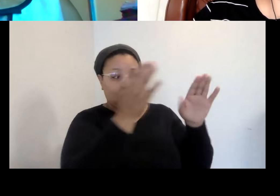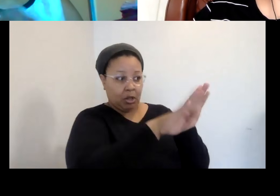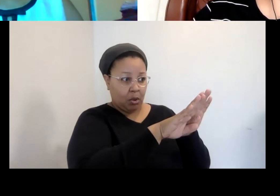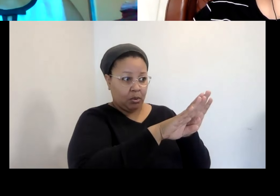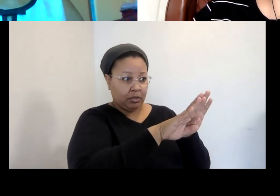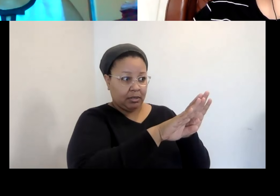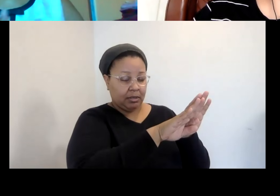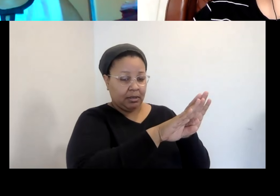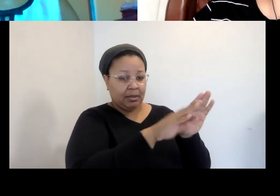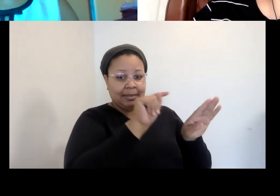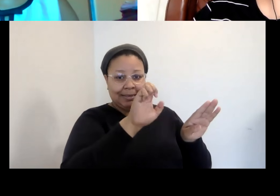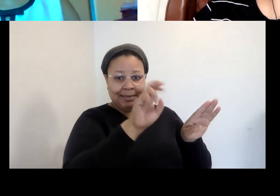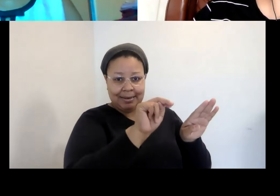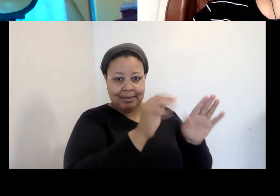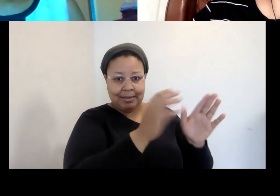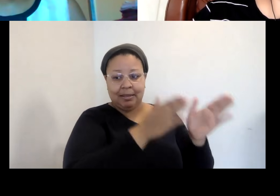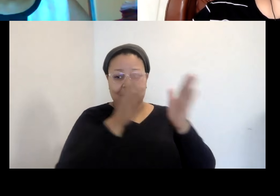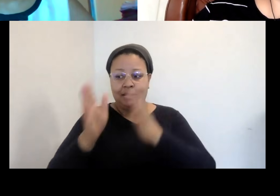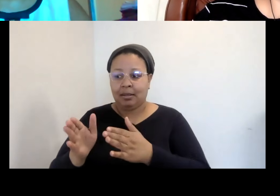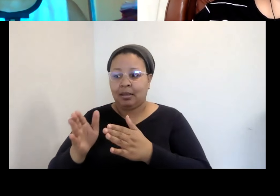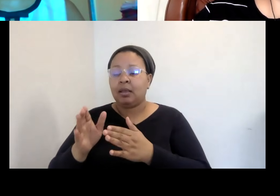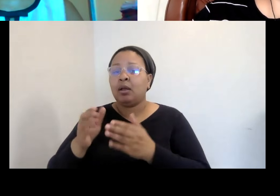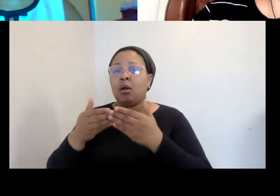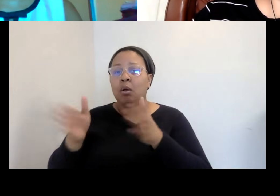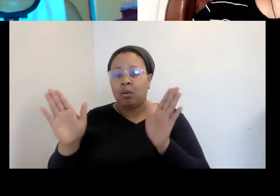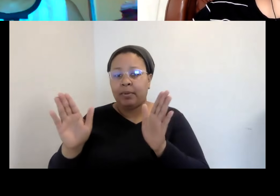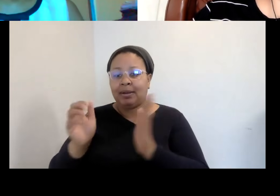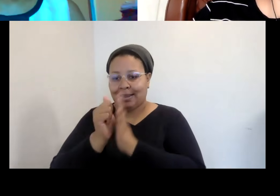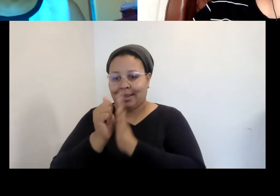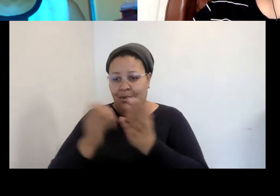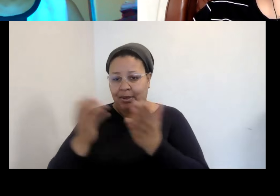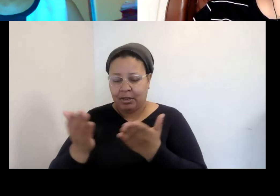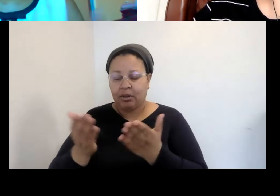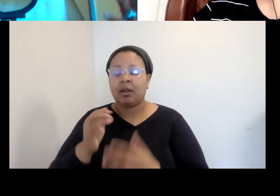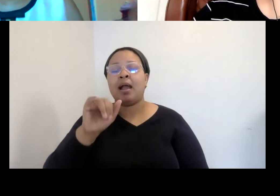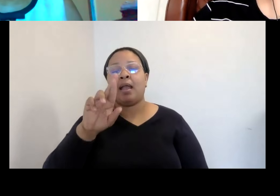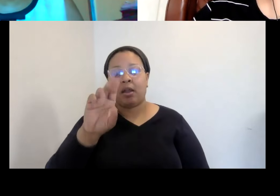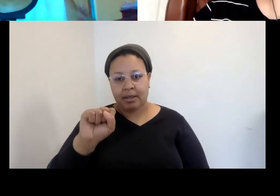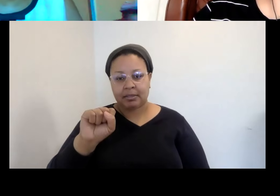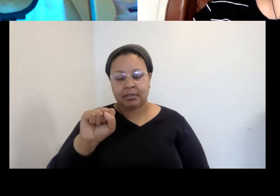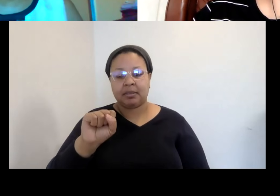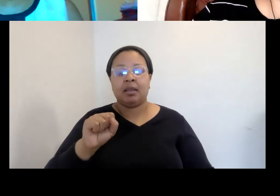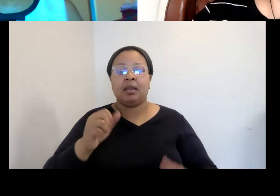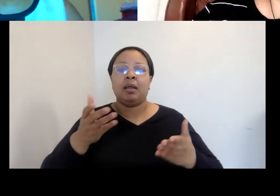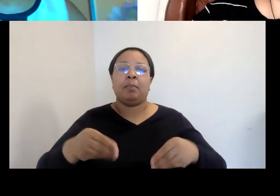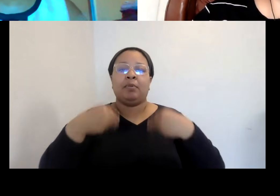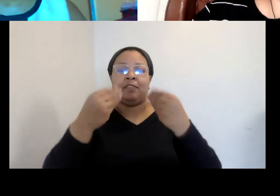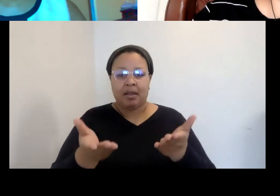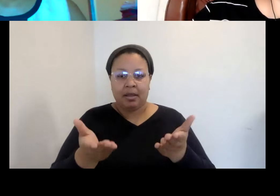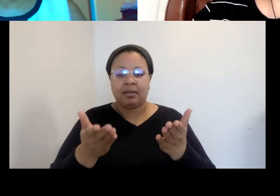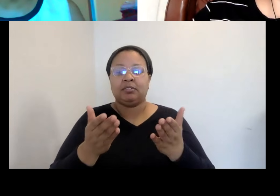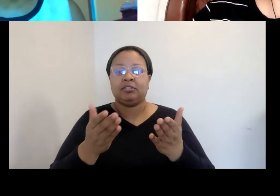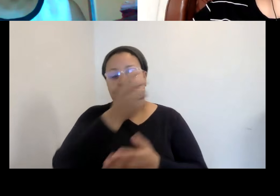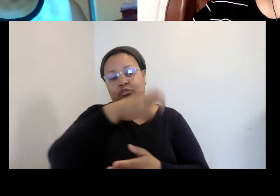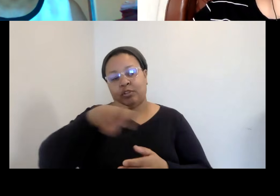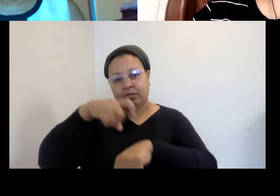Arizona. We do provide that, or the IRS do provide that transition time. So at some point you may have two accounts open, but during